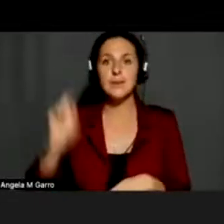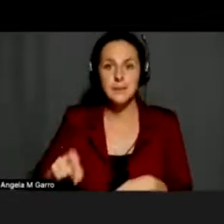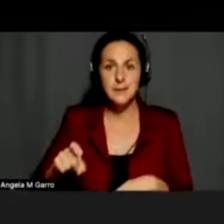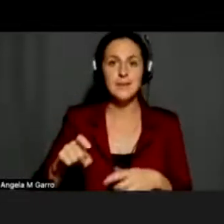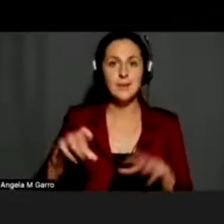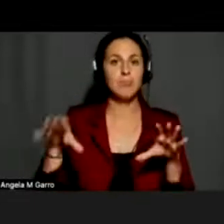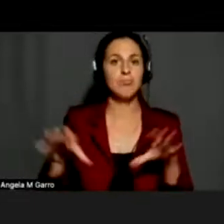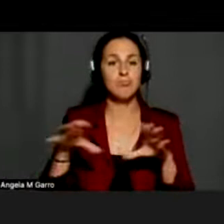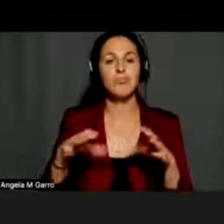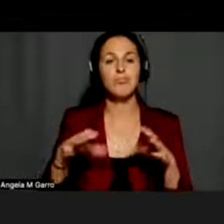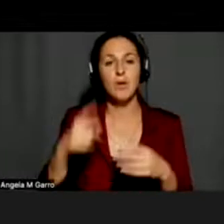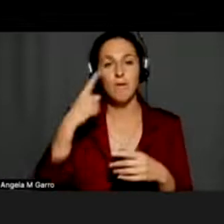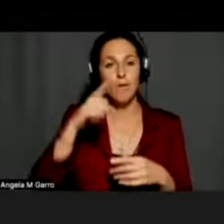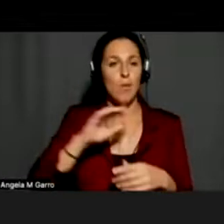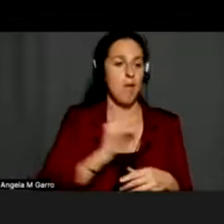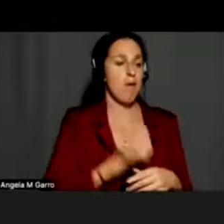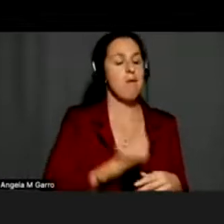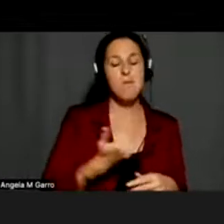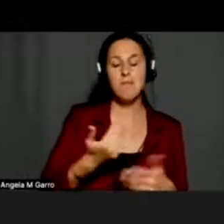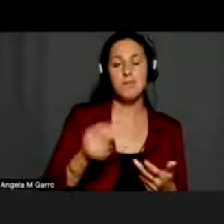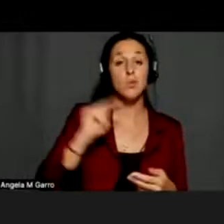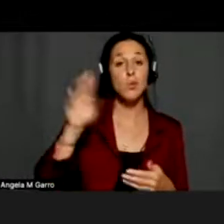families. So thank you.